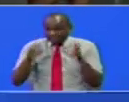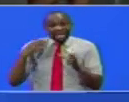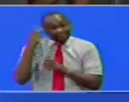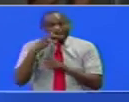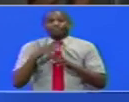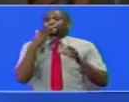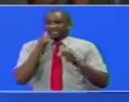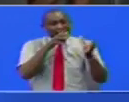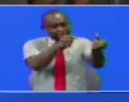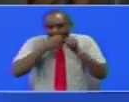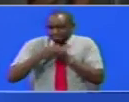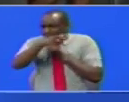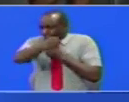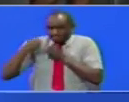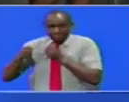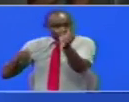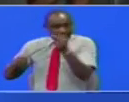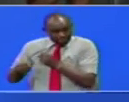guns, the state,